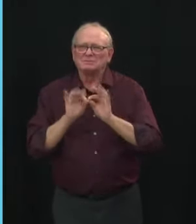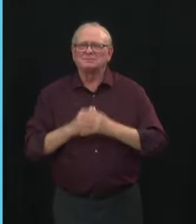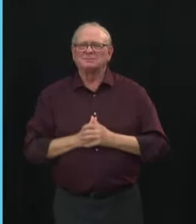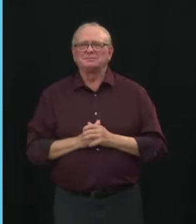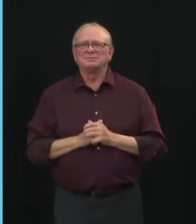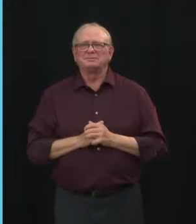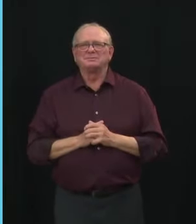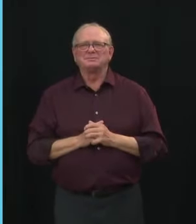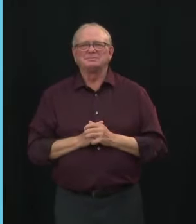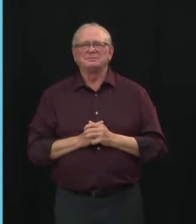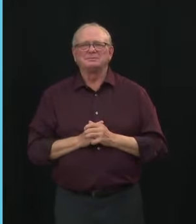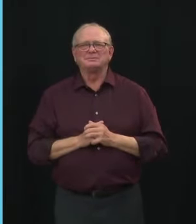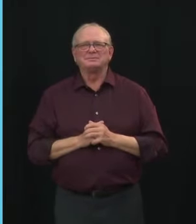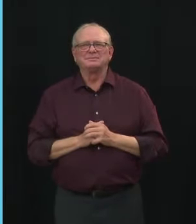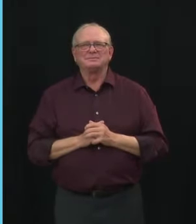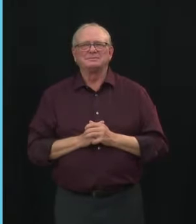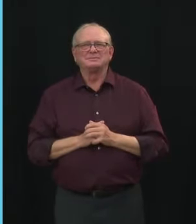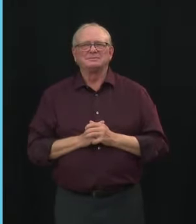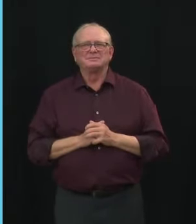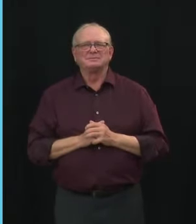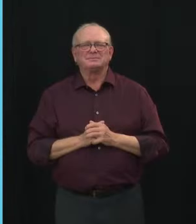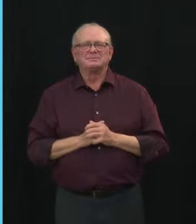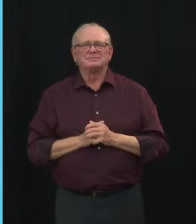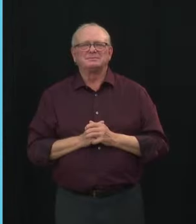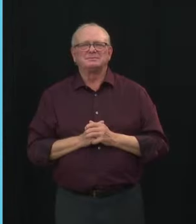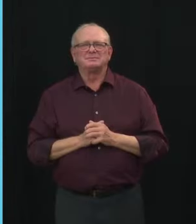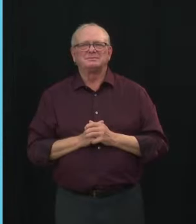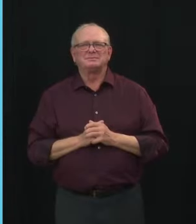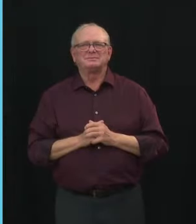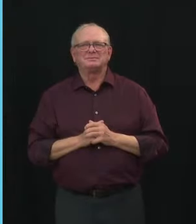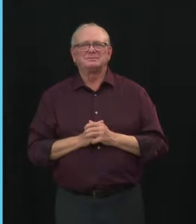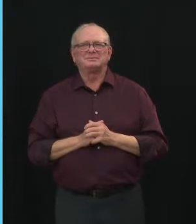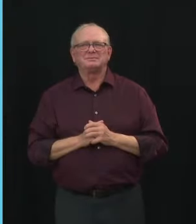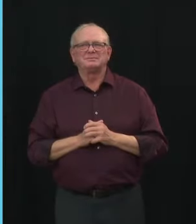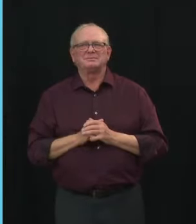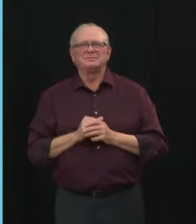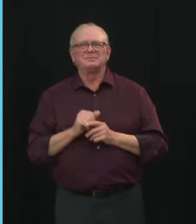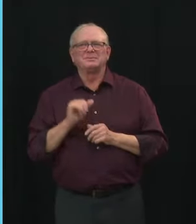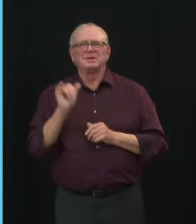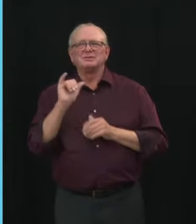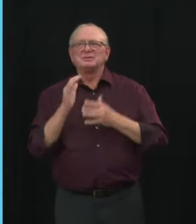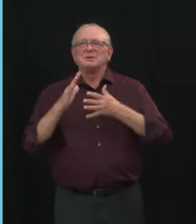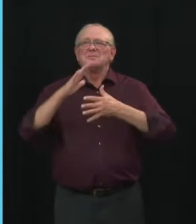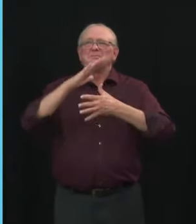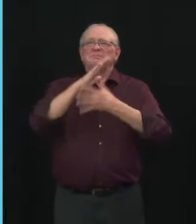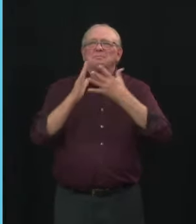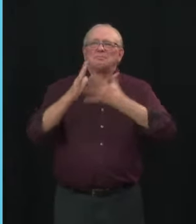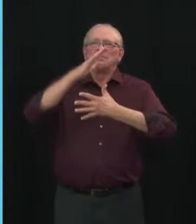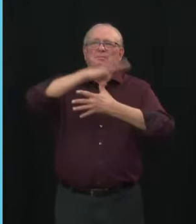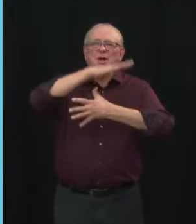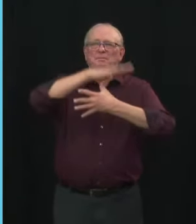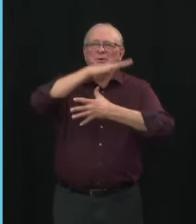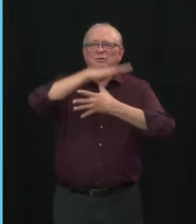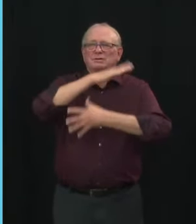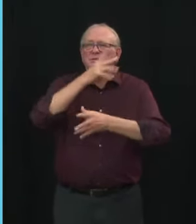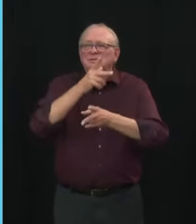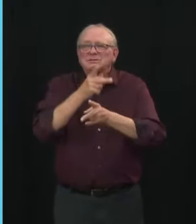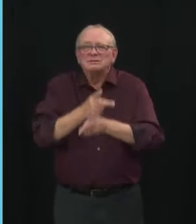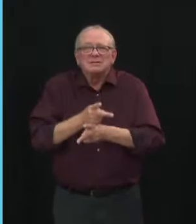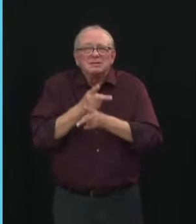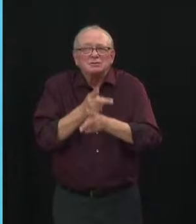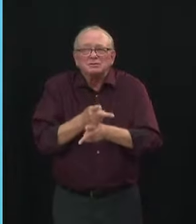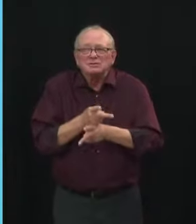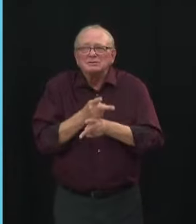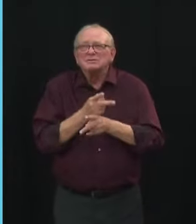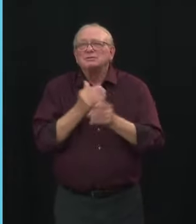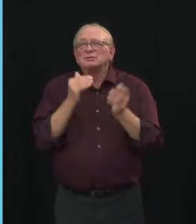as does primary care. To the extent that we can increase our ability to provide primary care, then we